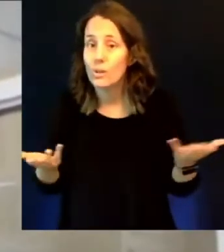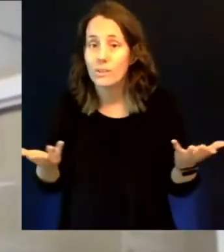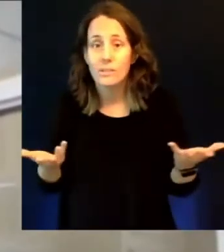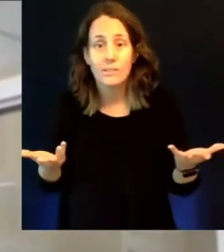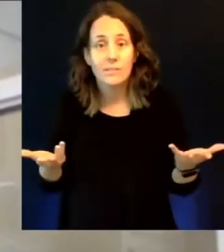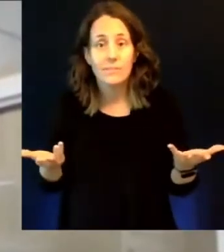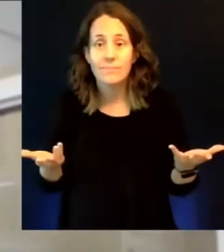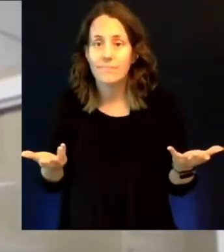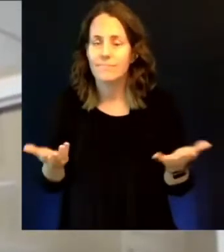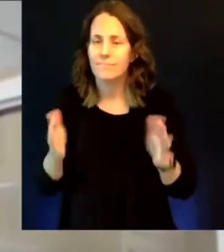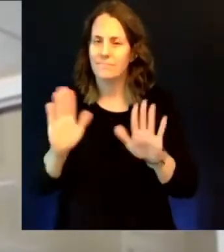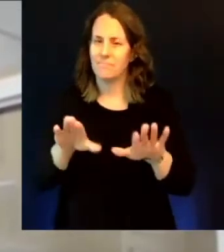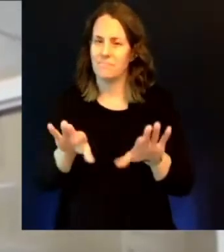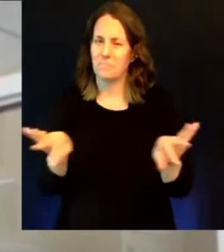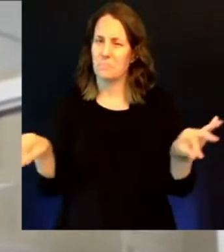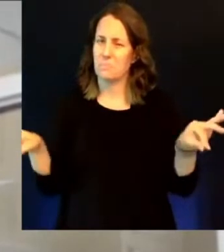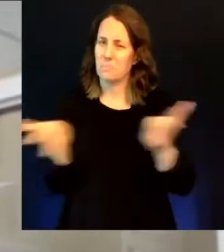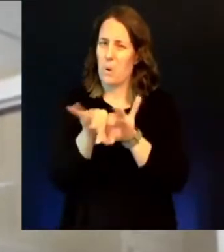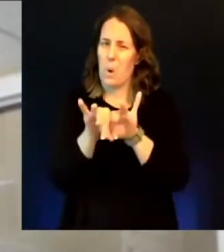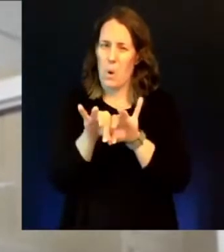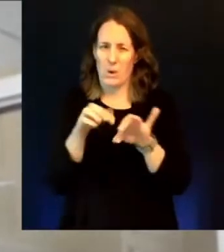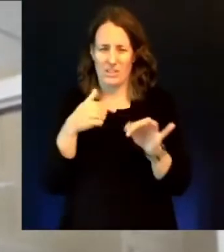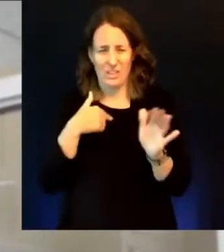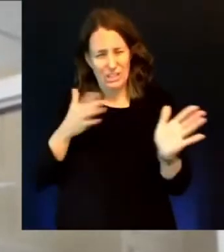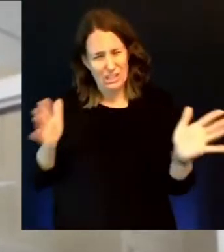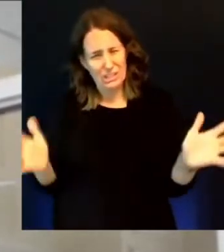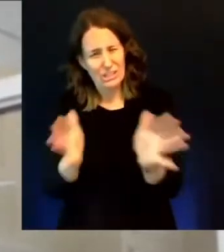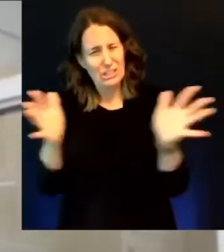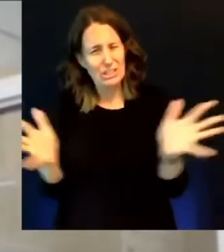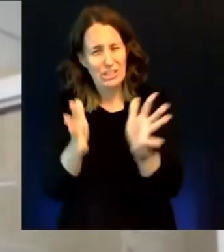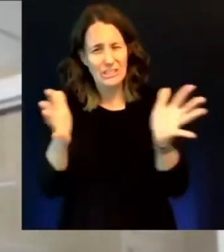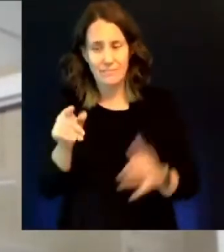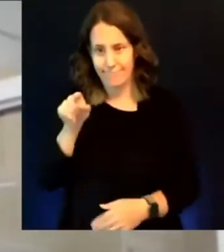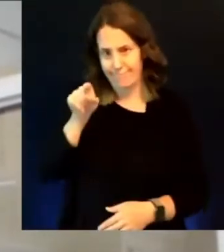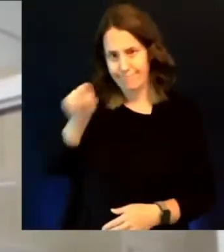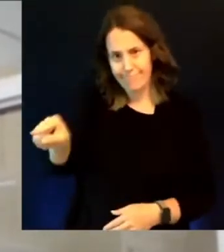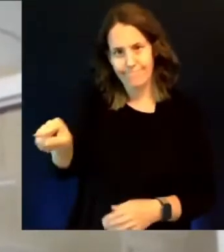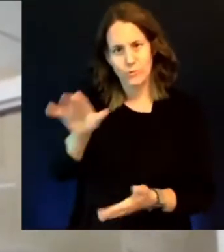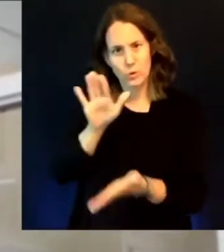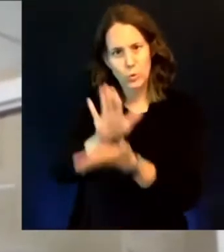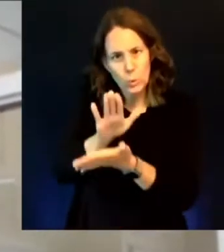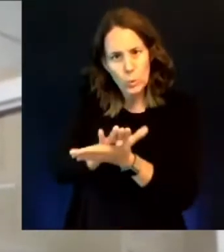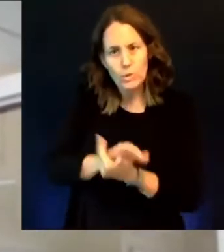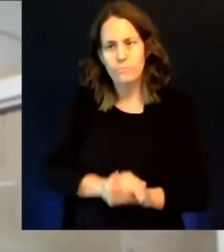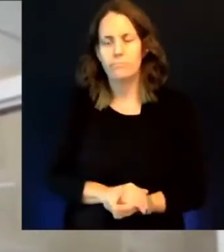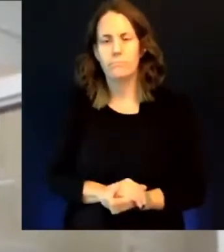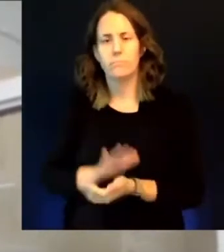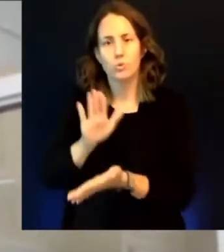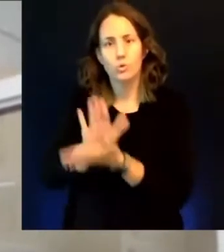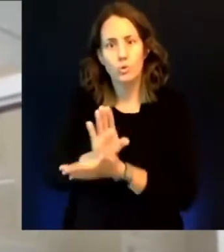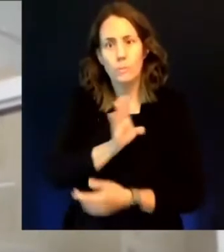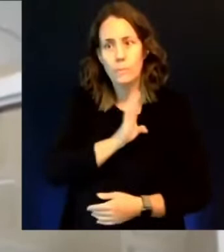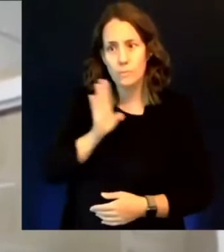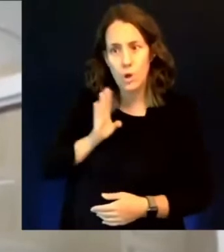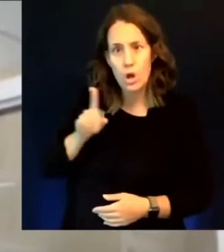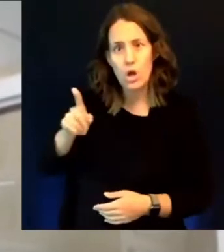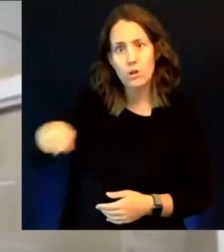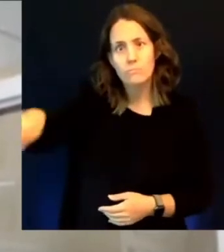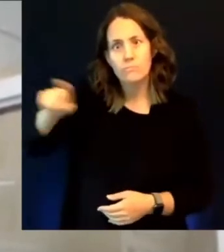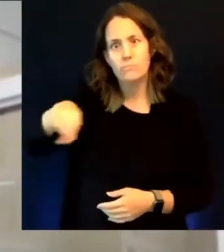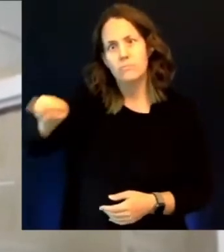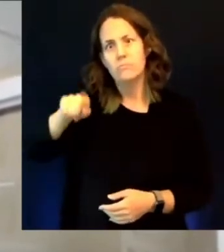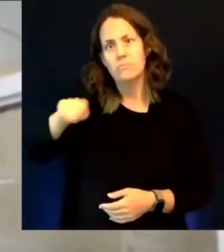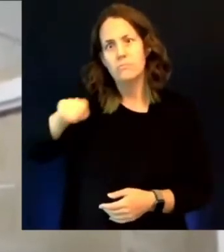our strong recommendation to schools, school boards, school leaders, that if we want to make schools as safe as